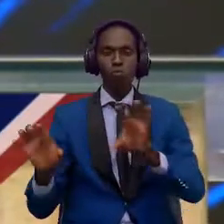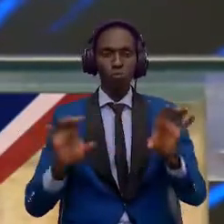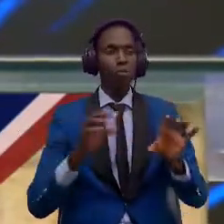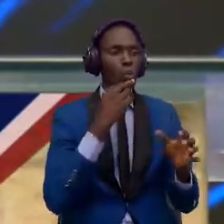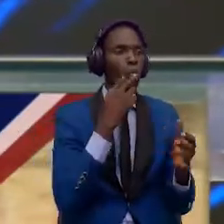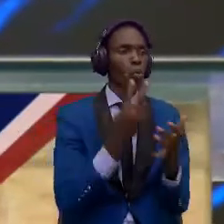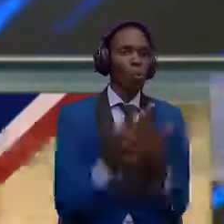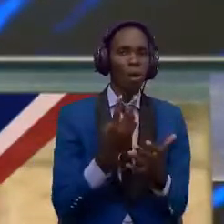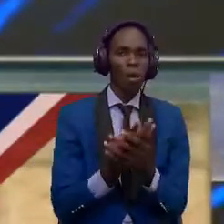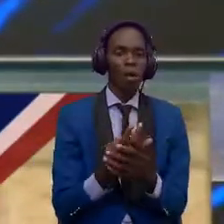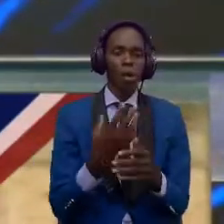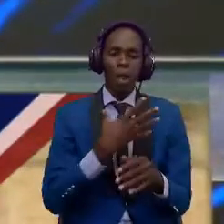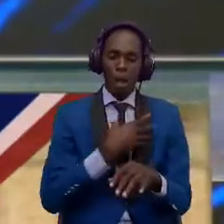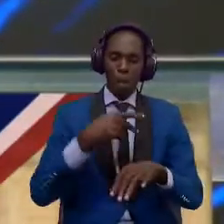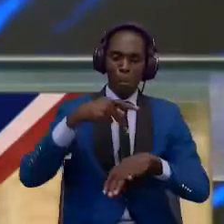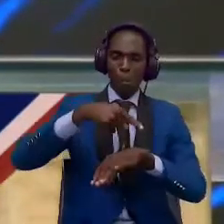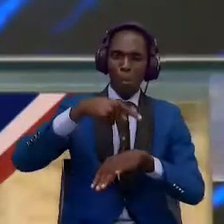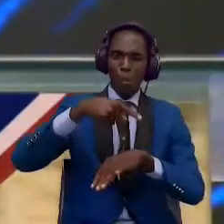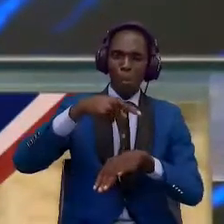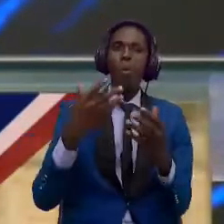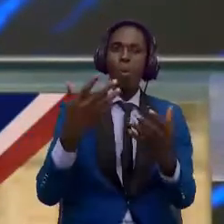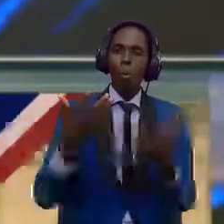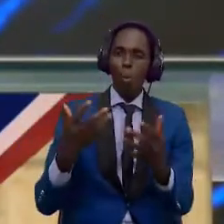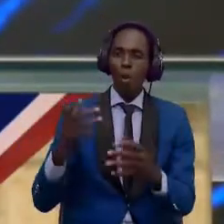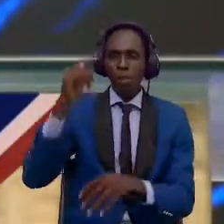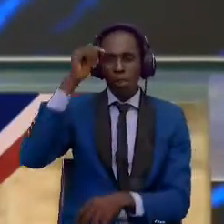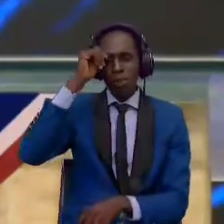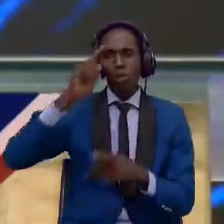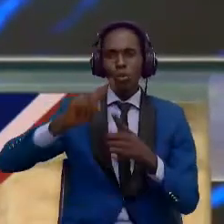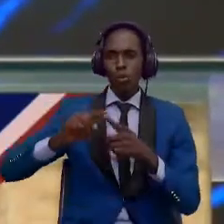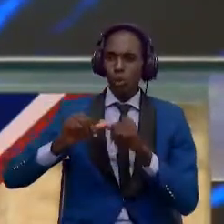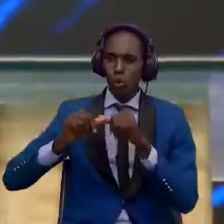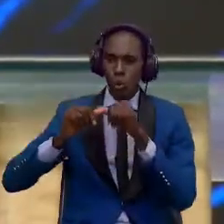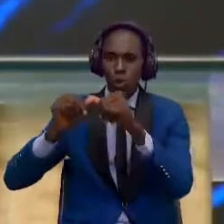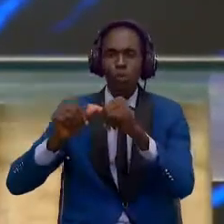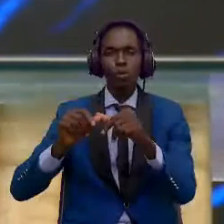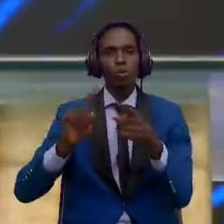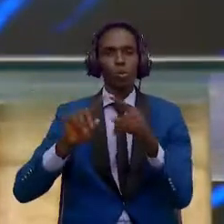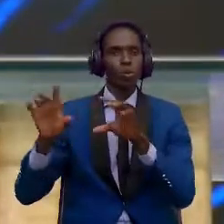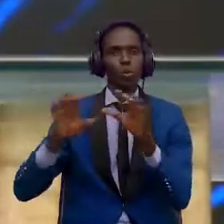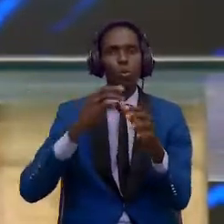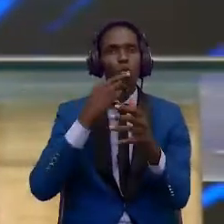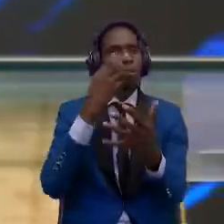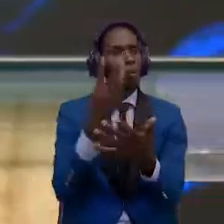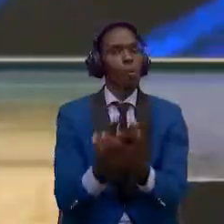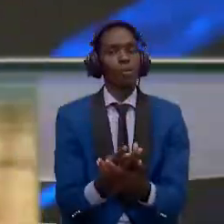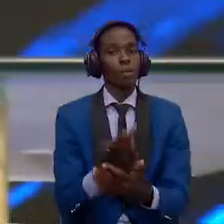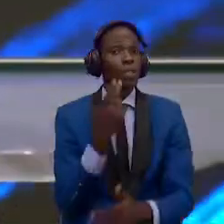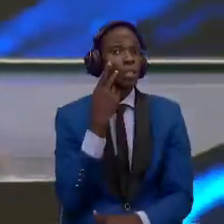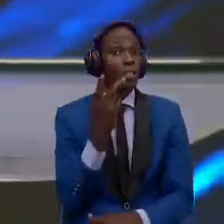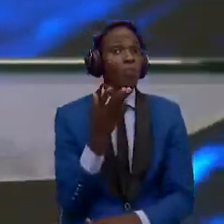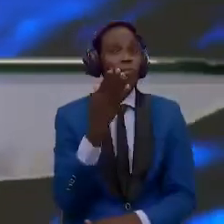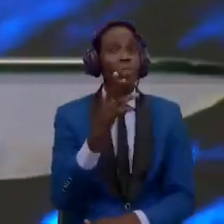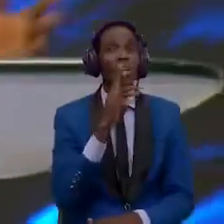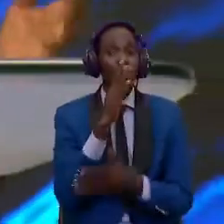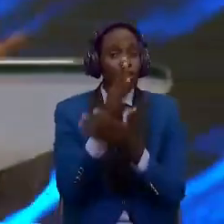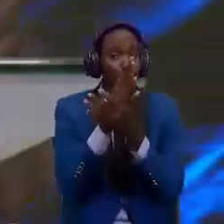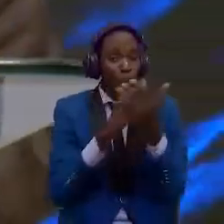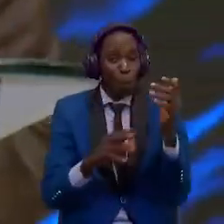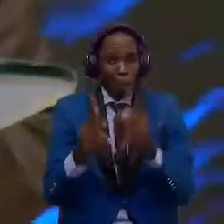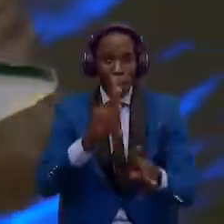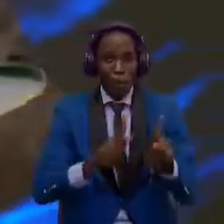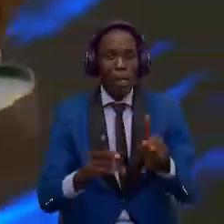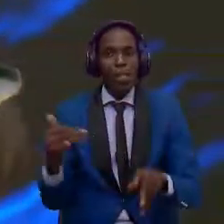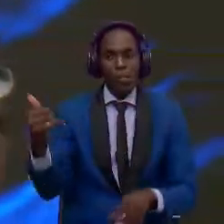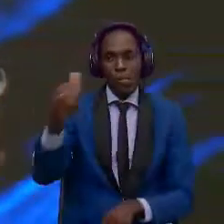wanted him to remain consistent in doing well. You know, there are some people, they know the word of